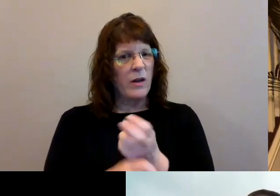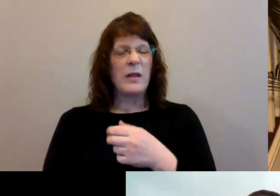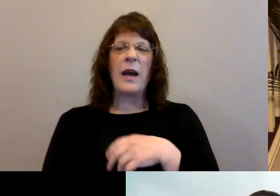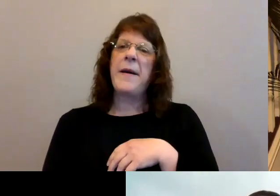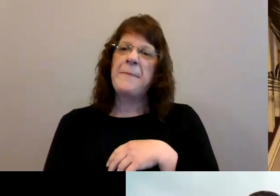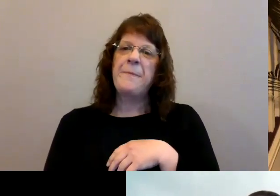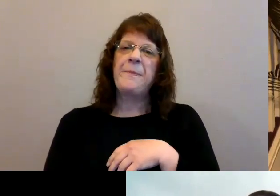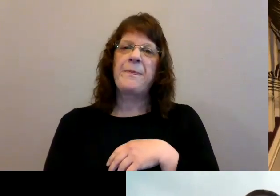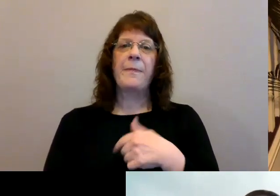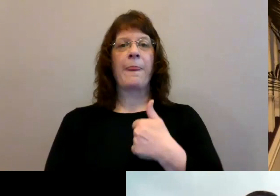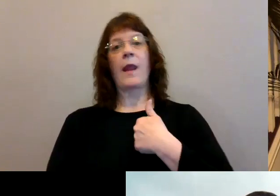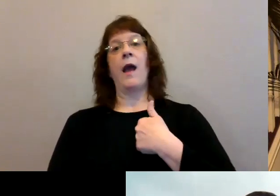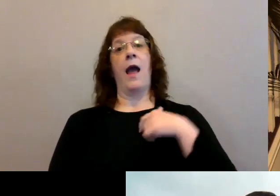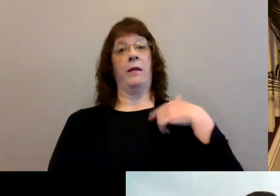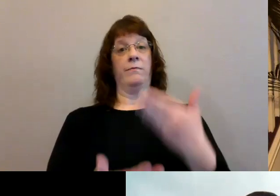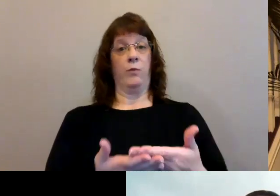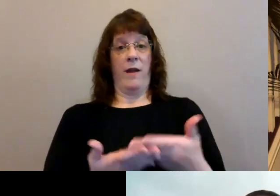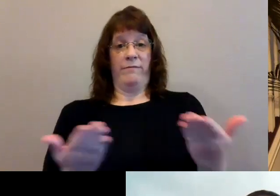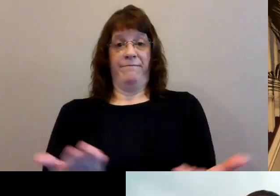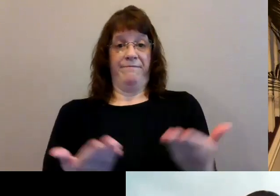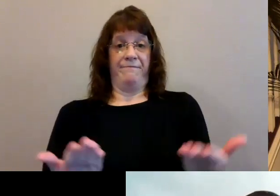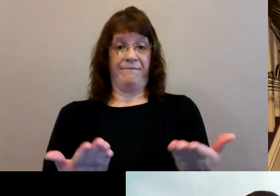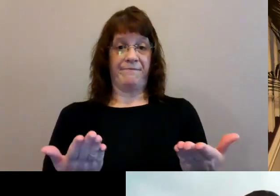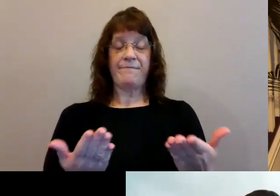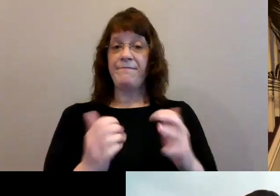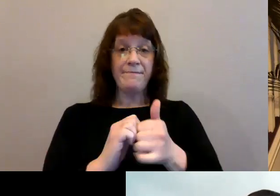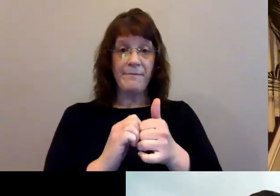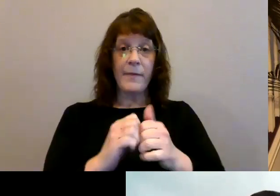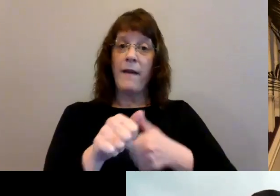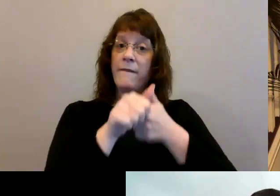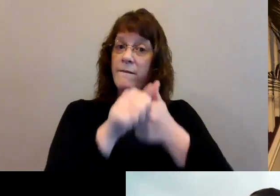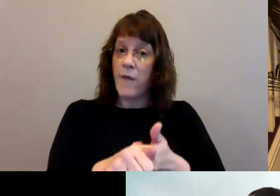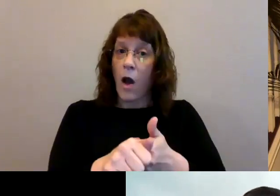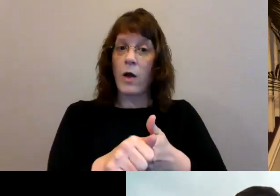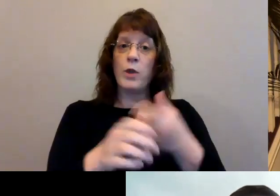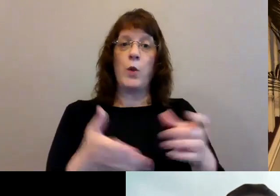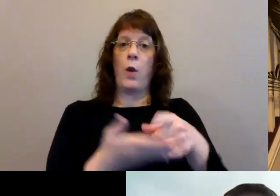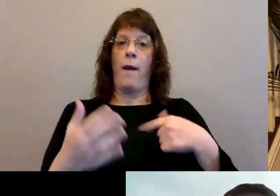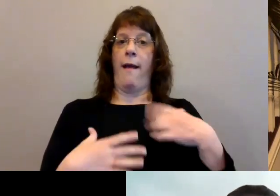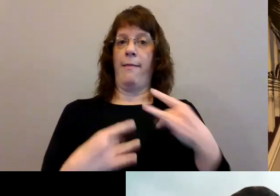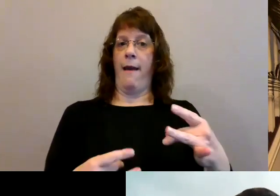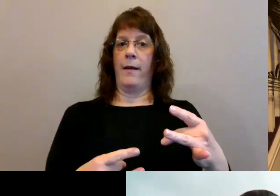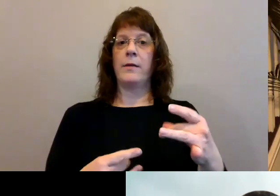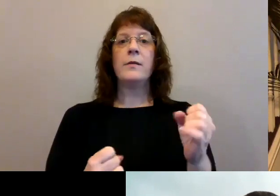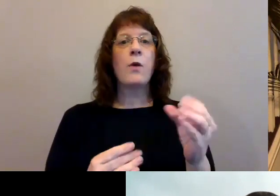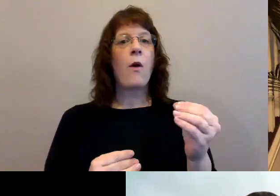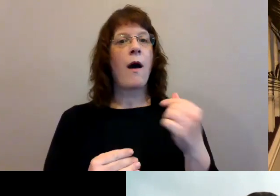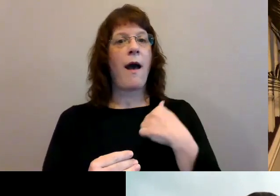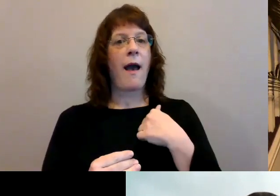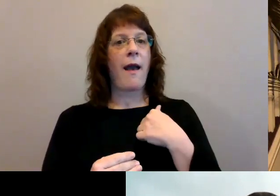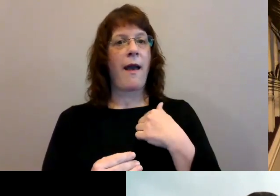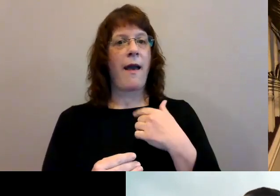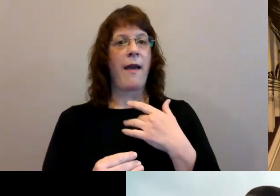I got to where I am by just following and doing what I liked. So I felt that,